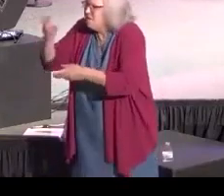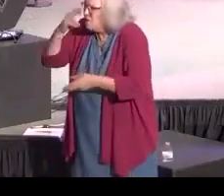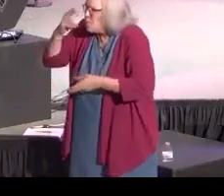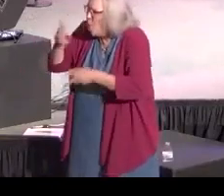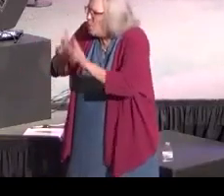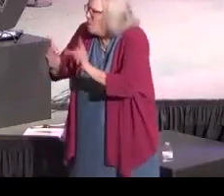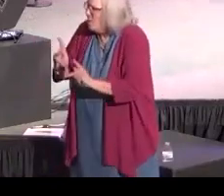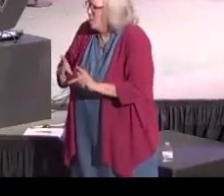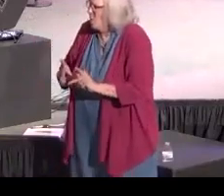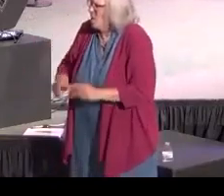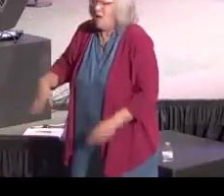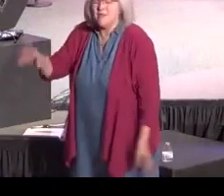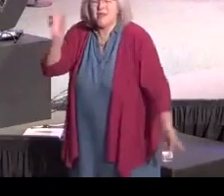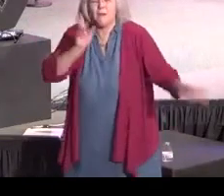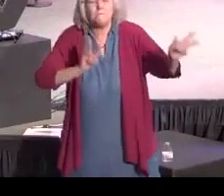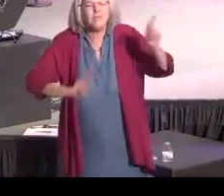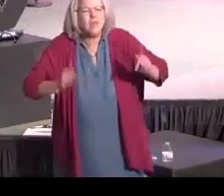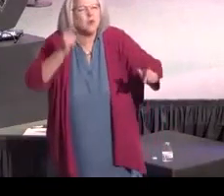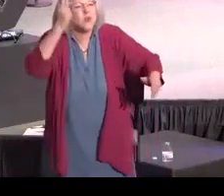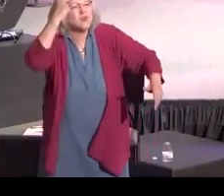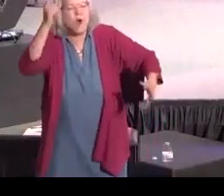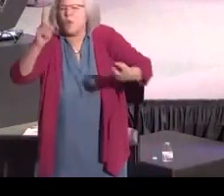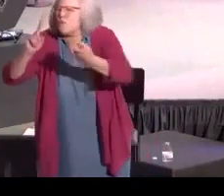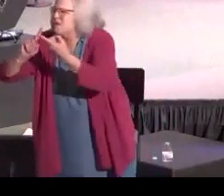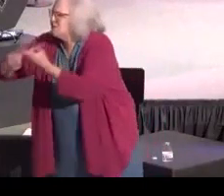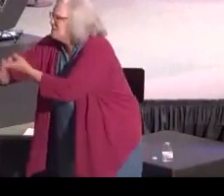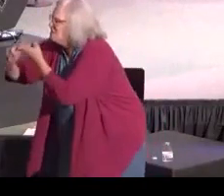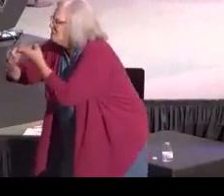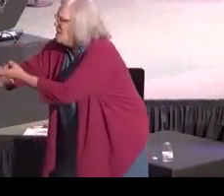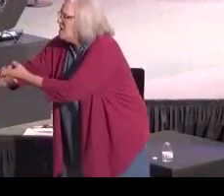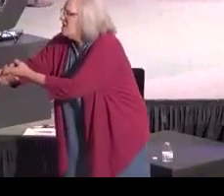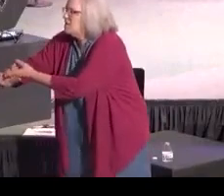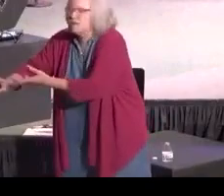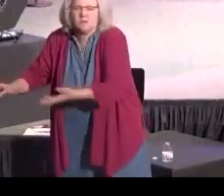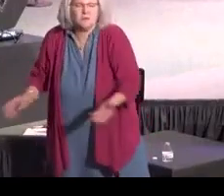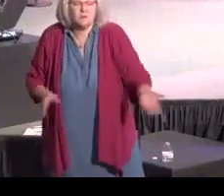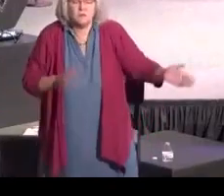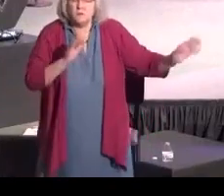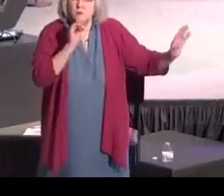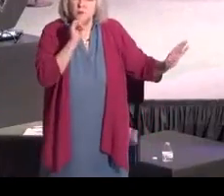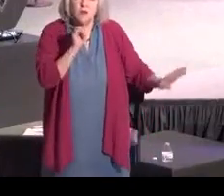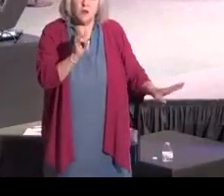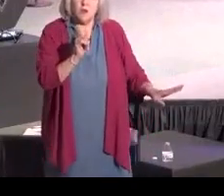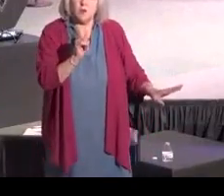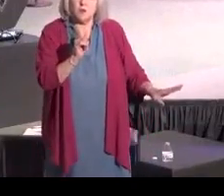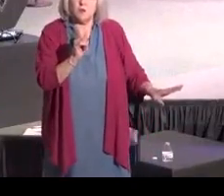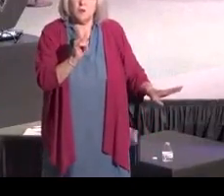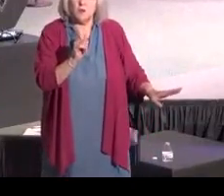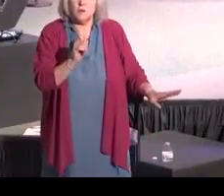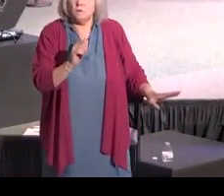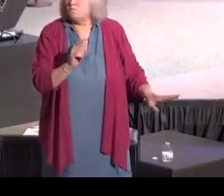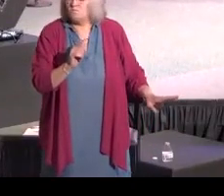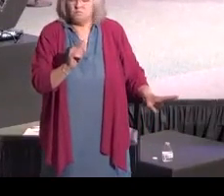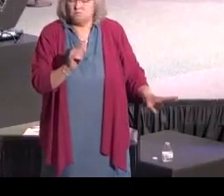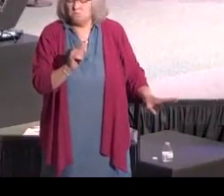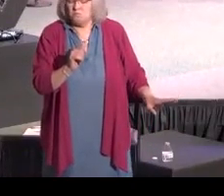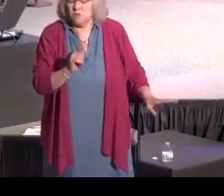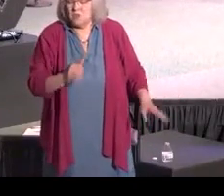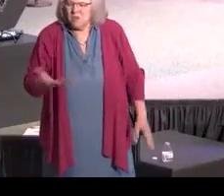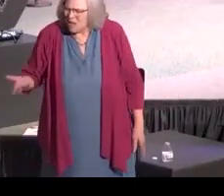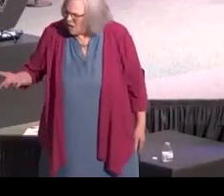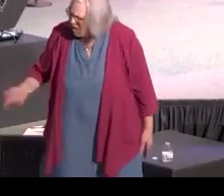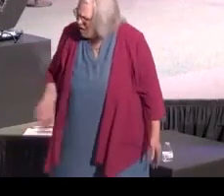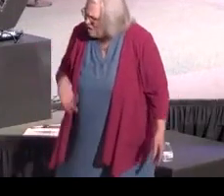The people he thought were his friends, not. They weren't. But he